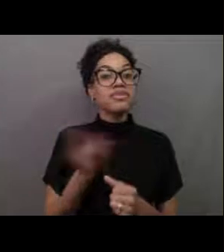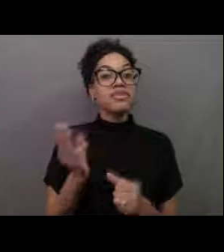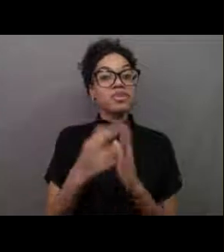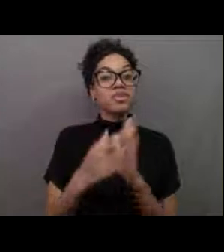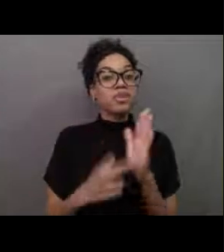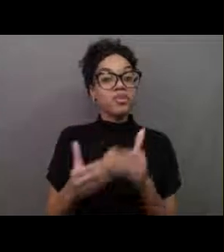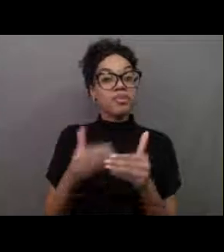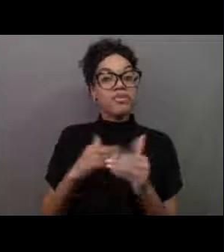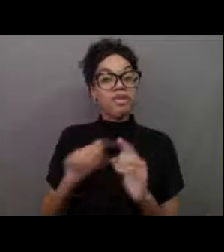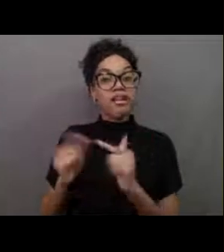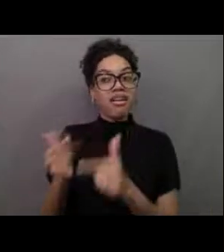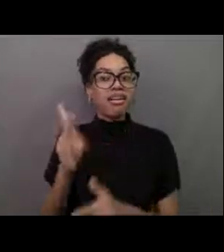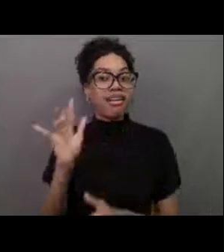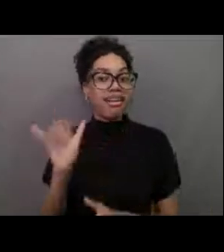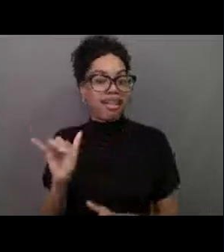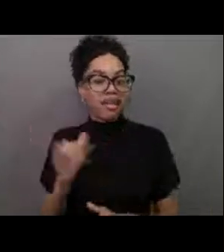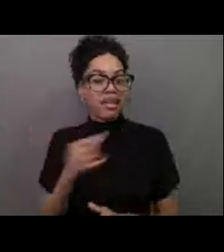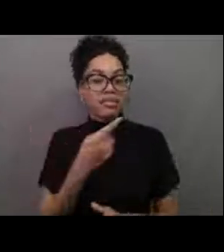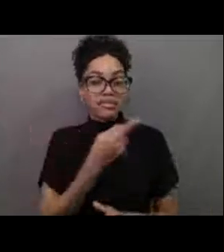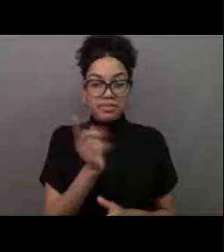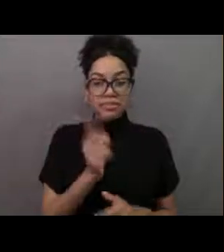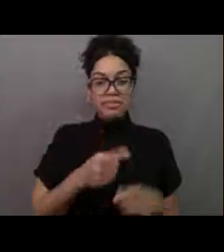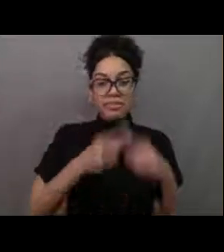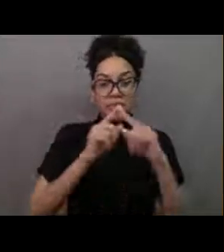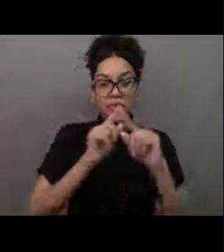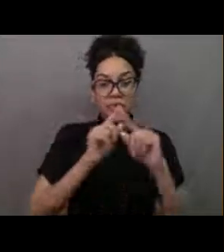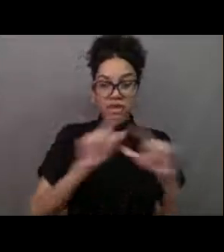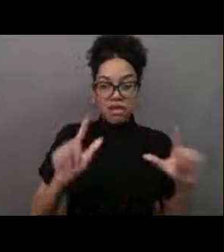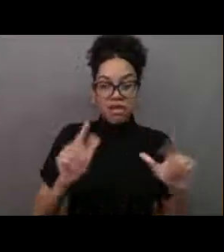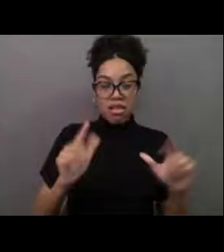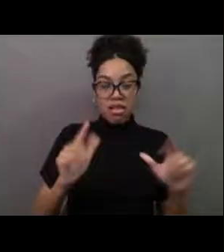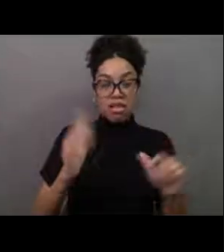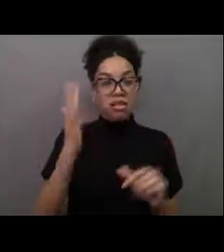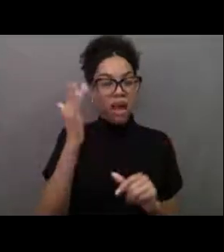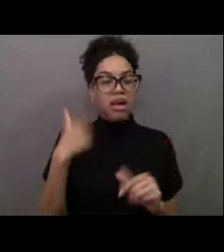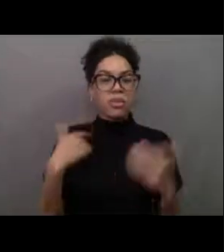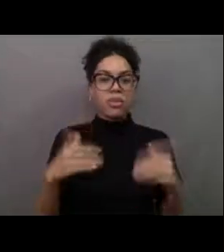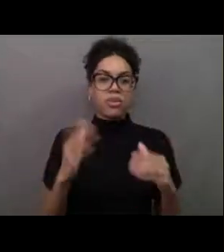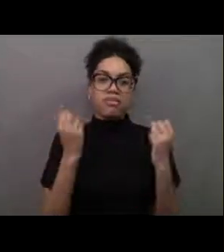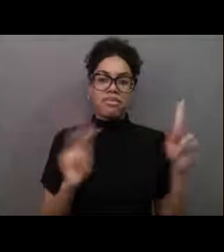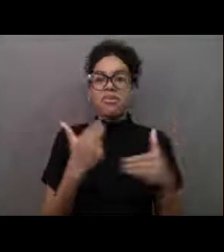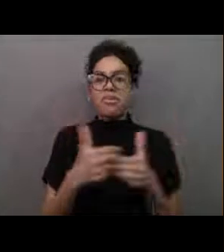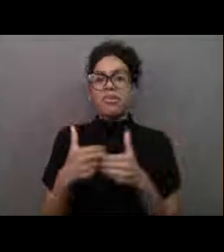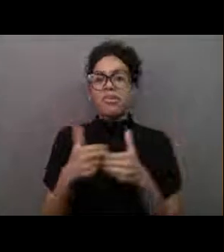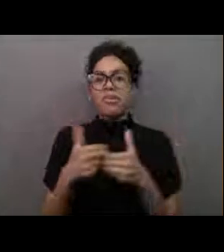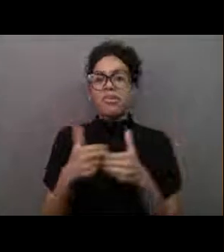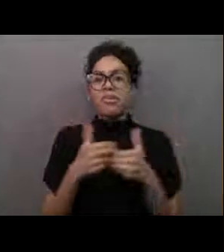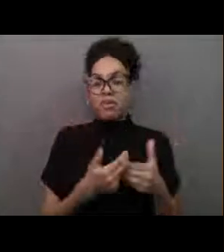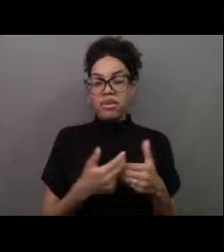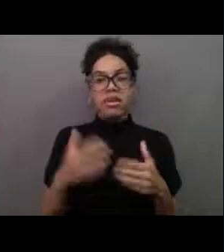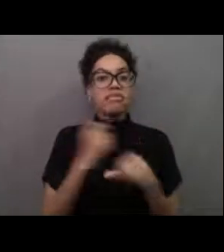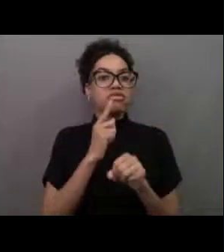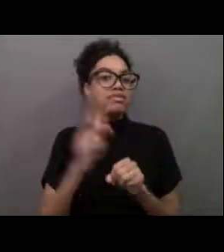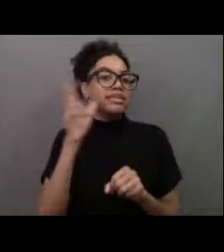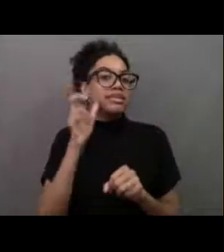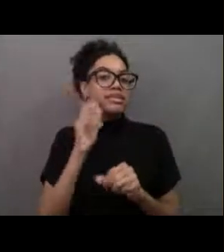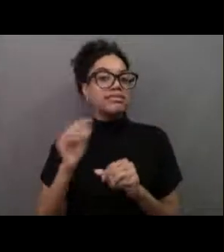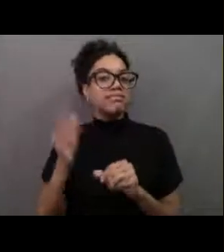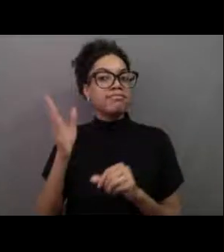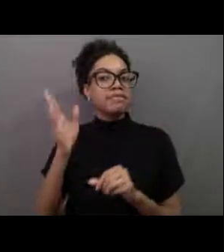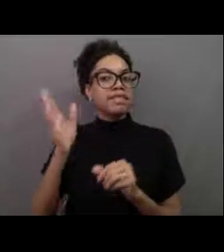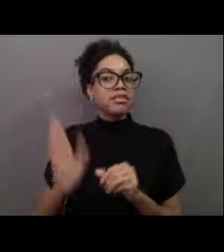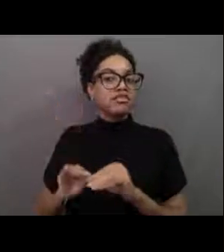all muted because we have a lot of people on the line and we want to make sure that everyone can hear. However, that box where you're writing where you're from is a great place to